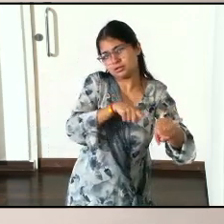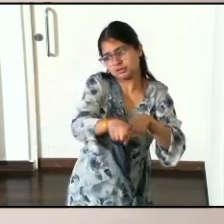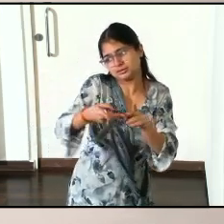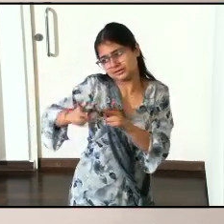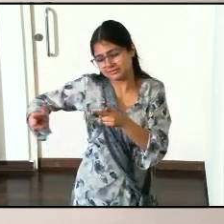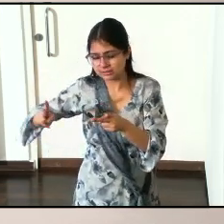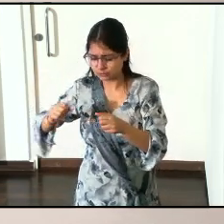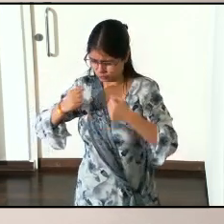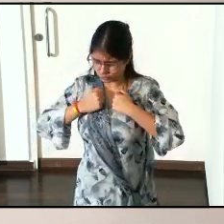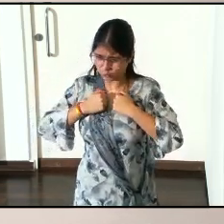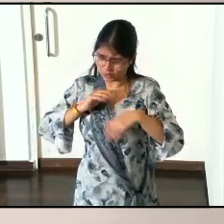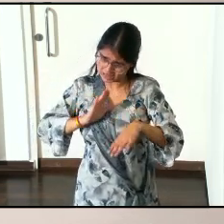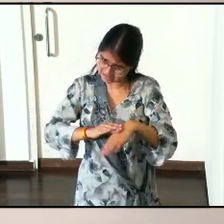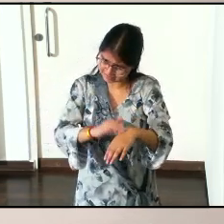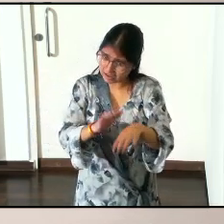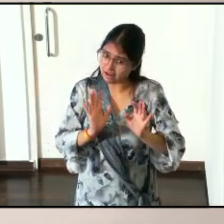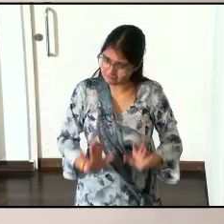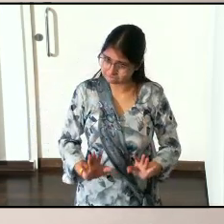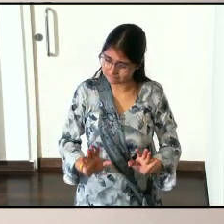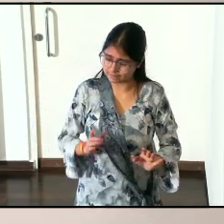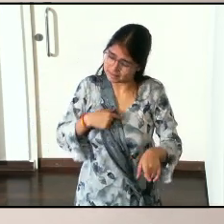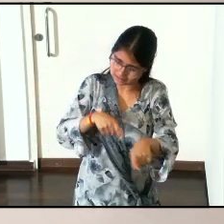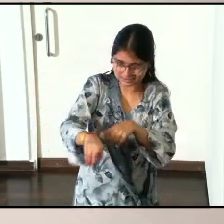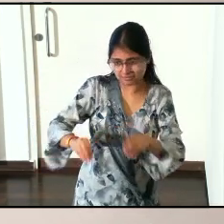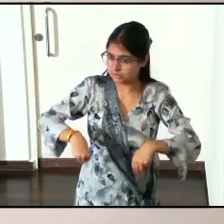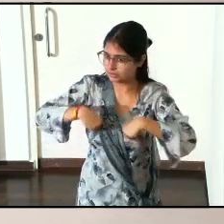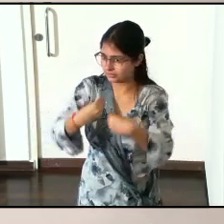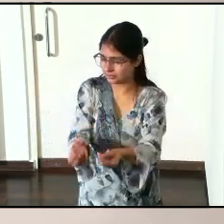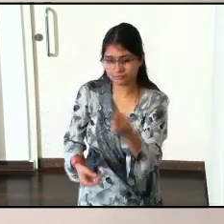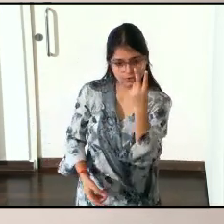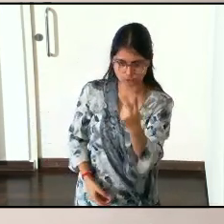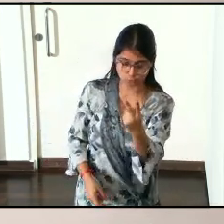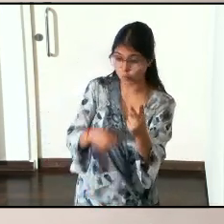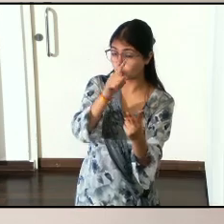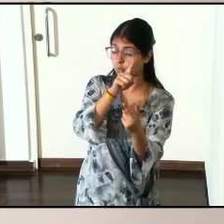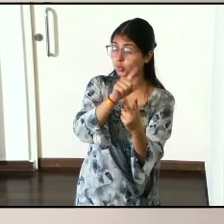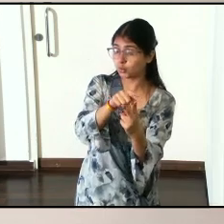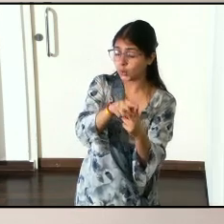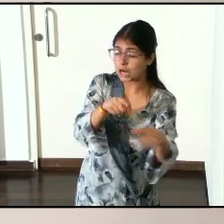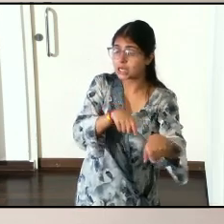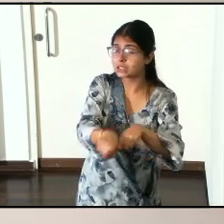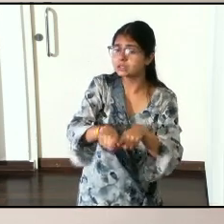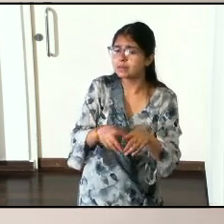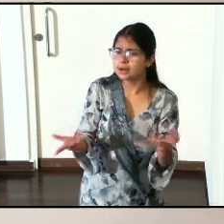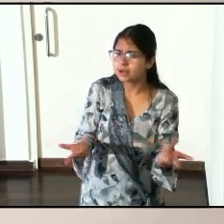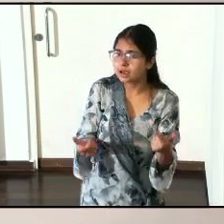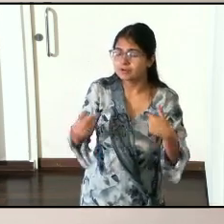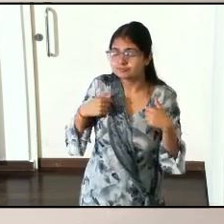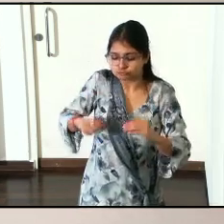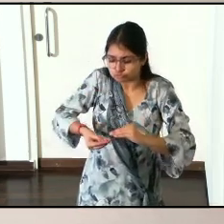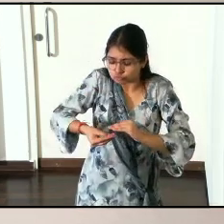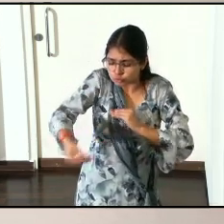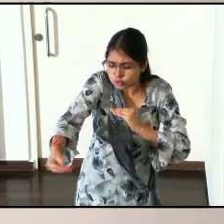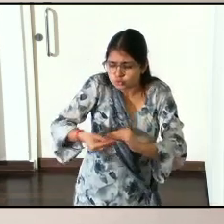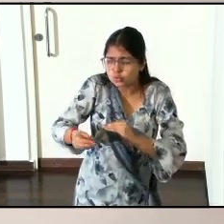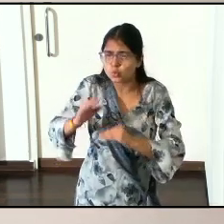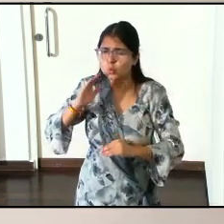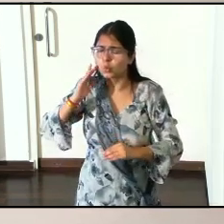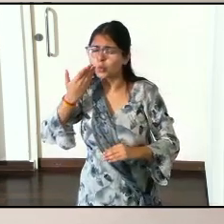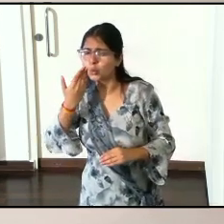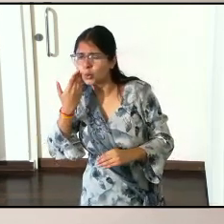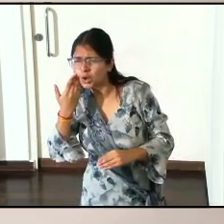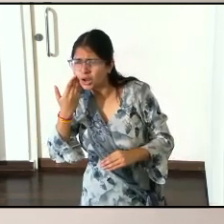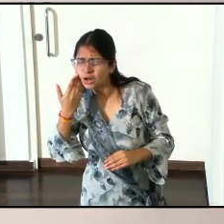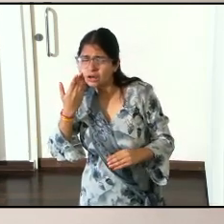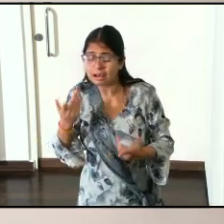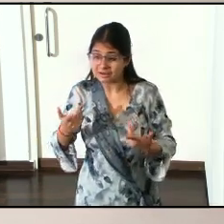own experience, two examples. One in which we were, soon after the demolition of the Babri Masjid, we